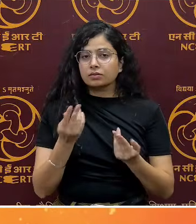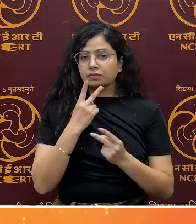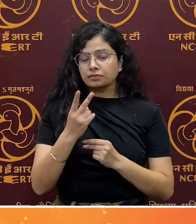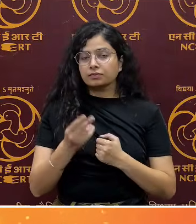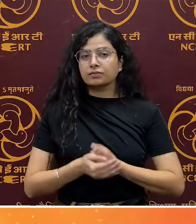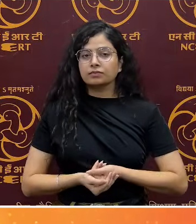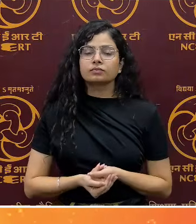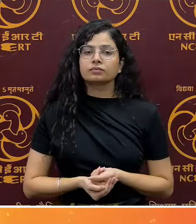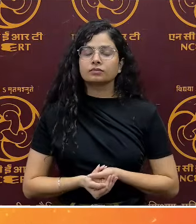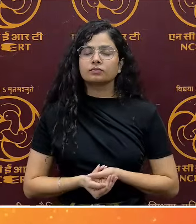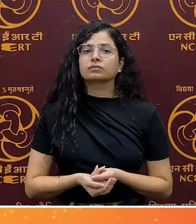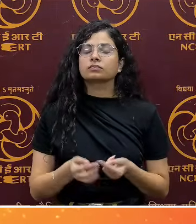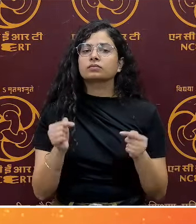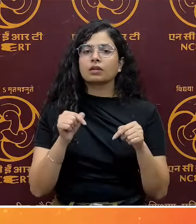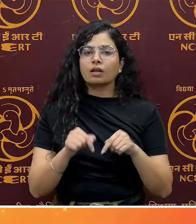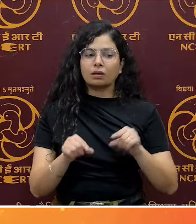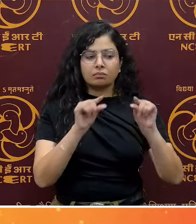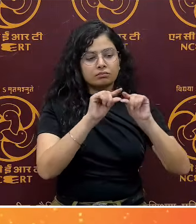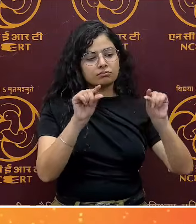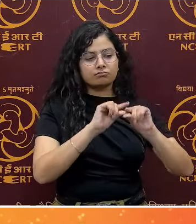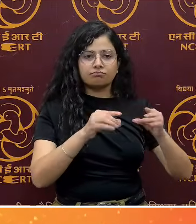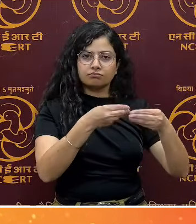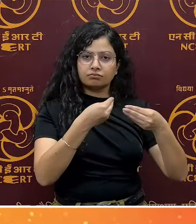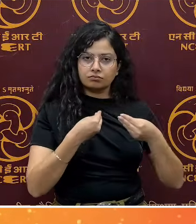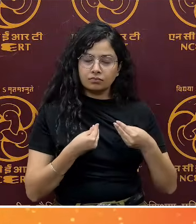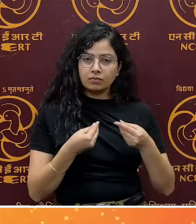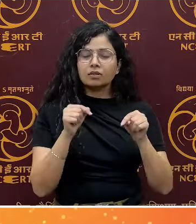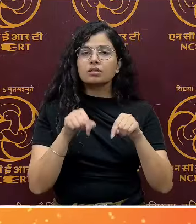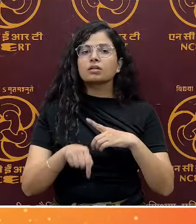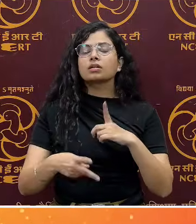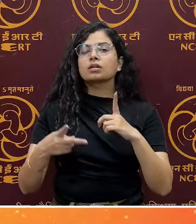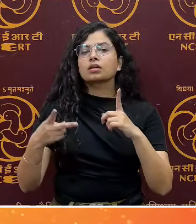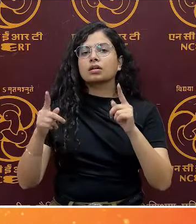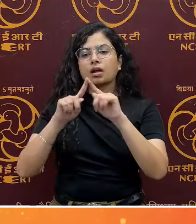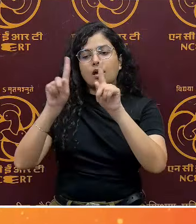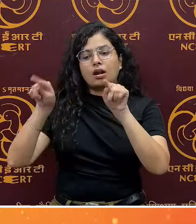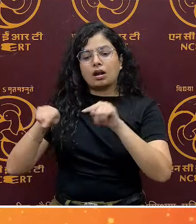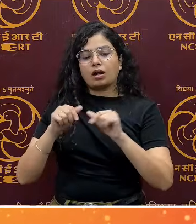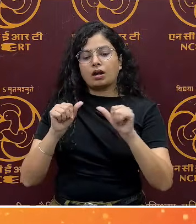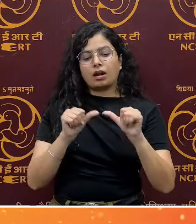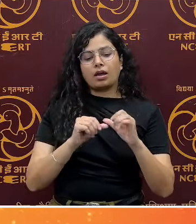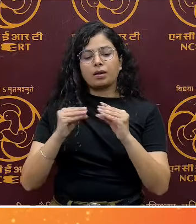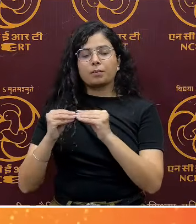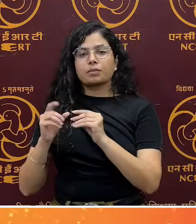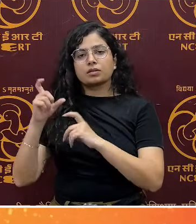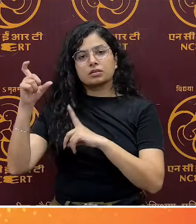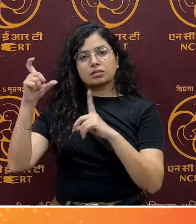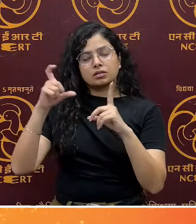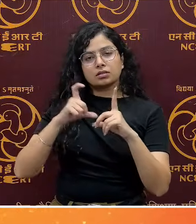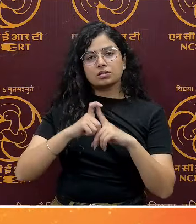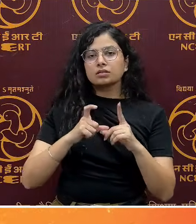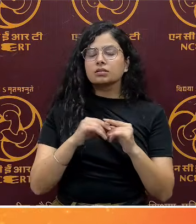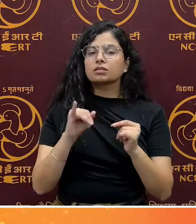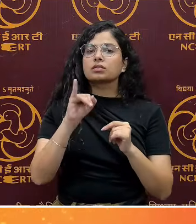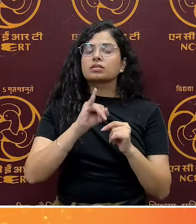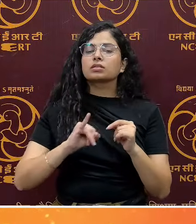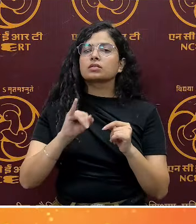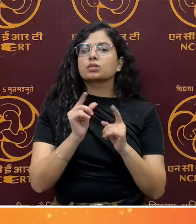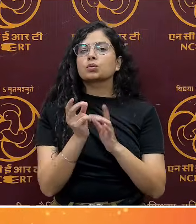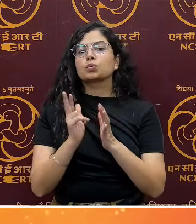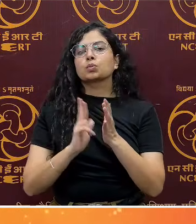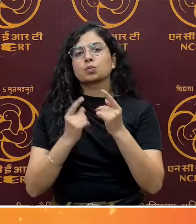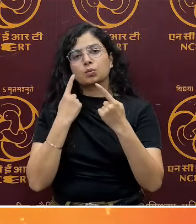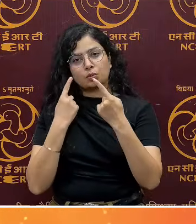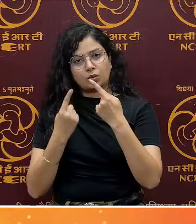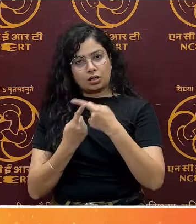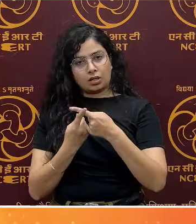Here the instructions are given. Select the rectangle ABCD from the tools of length 6 units and breadth 5 units. So we will